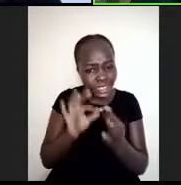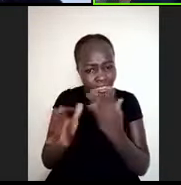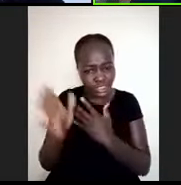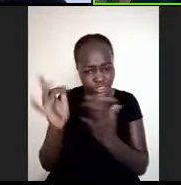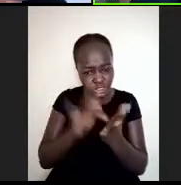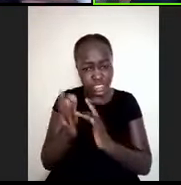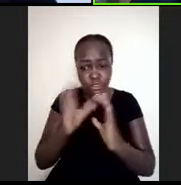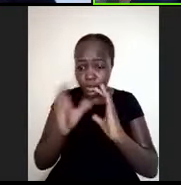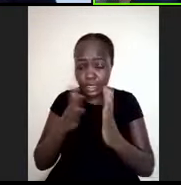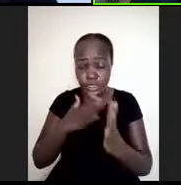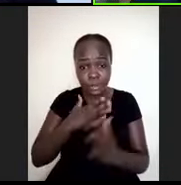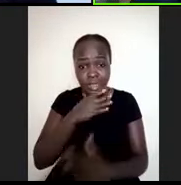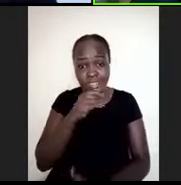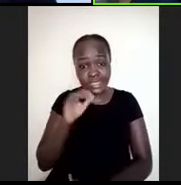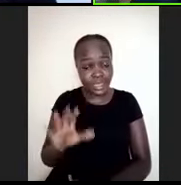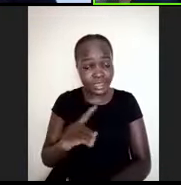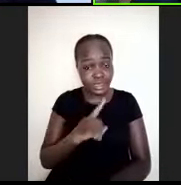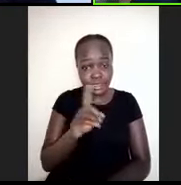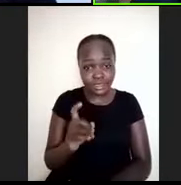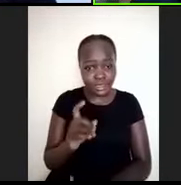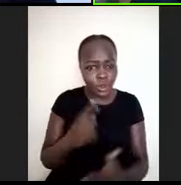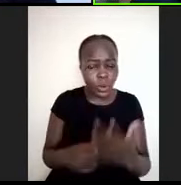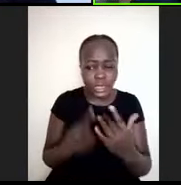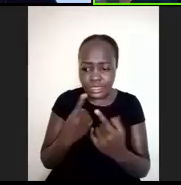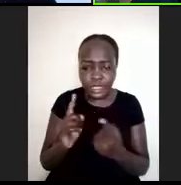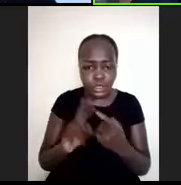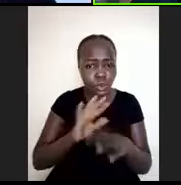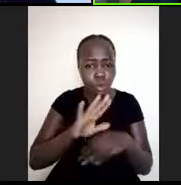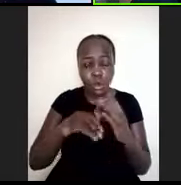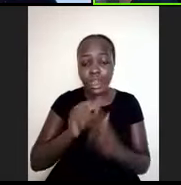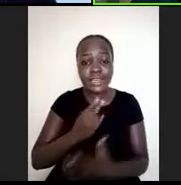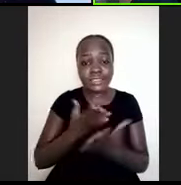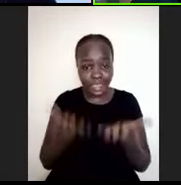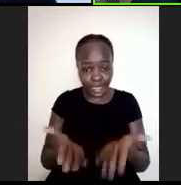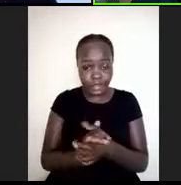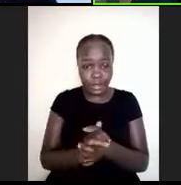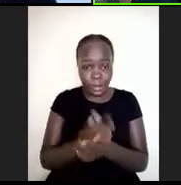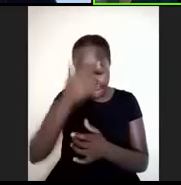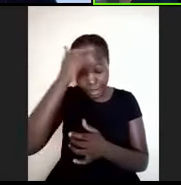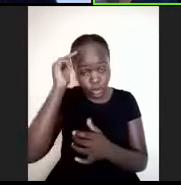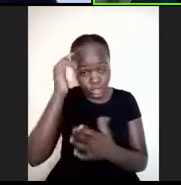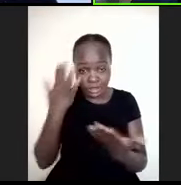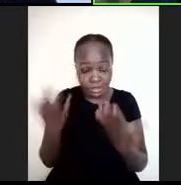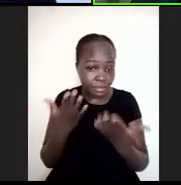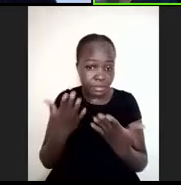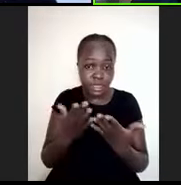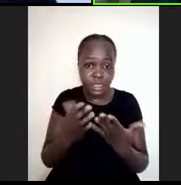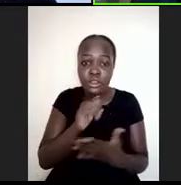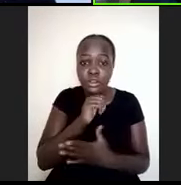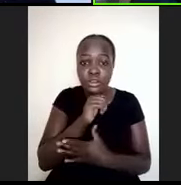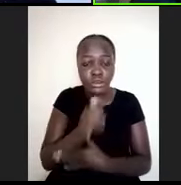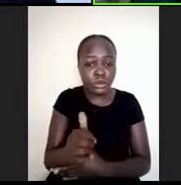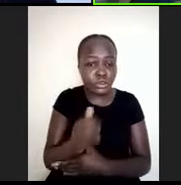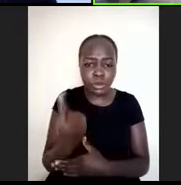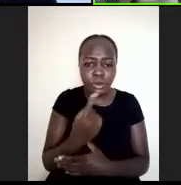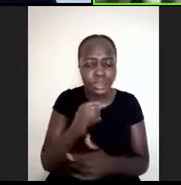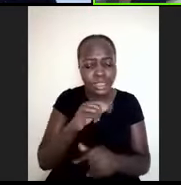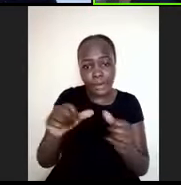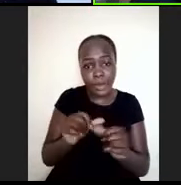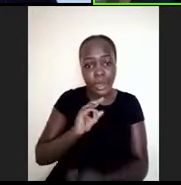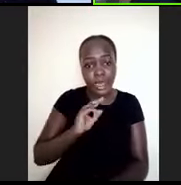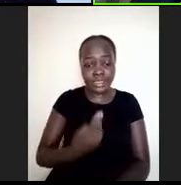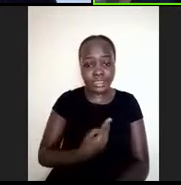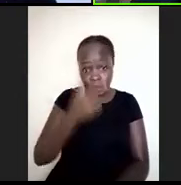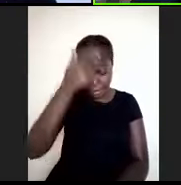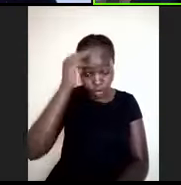my son. What is it that he's saying to all of us? Because it couldn't possibly have been about us, because this